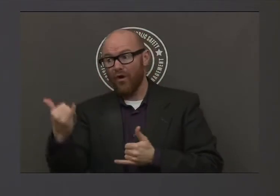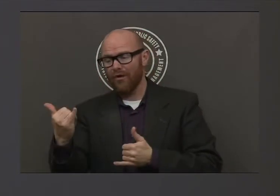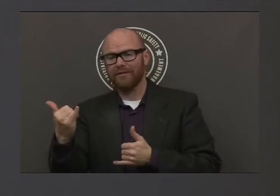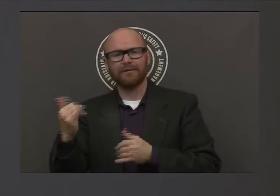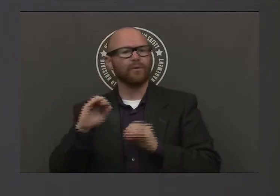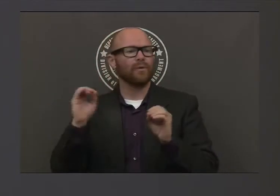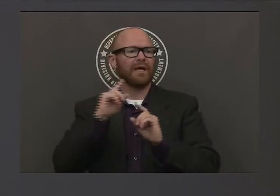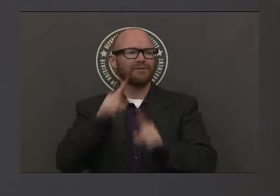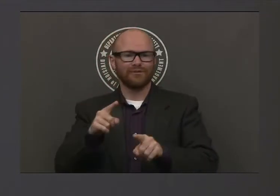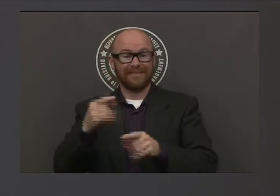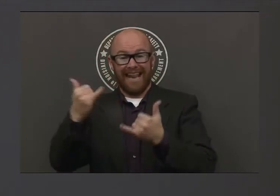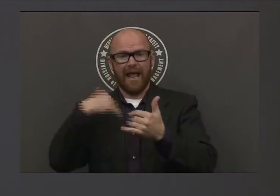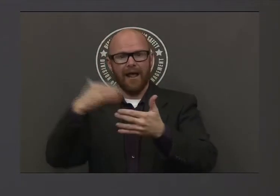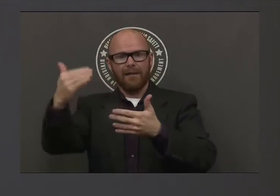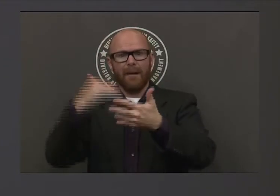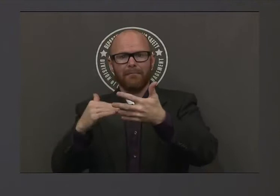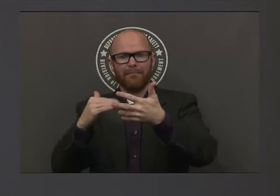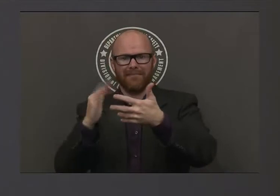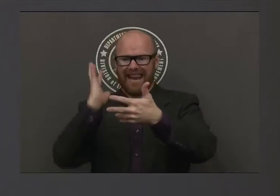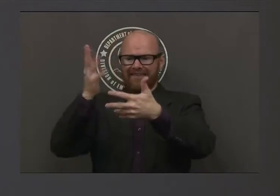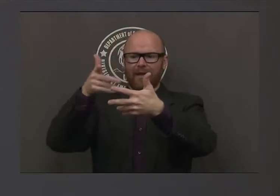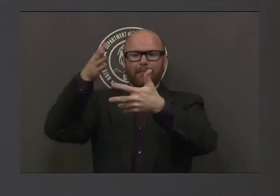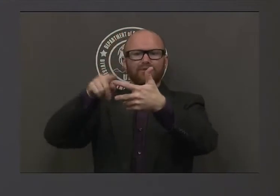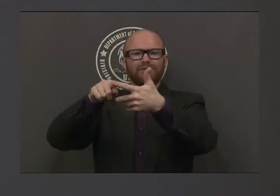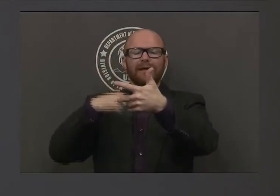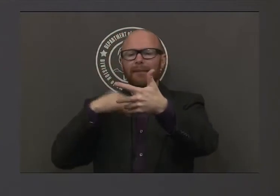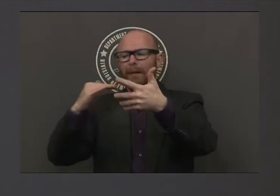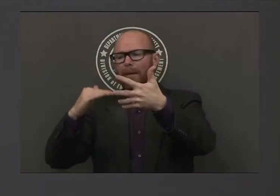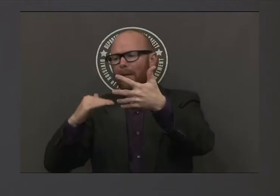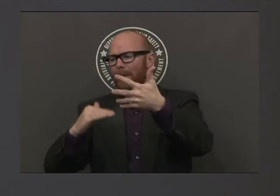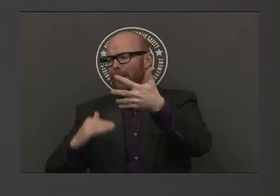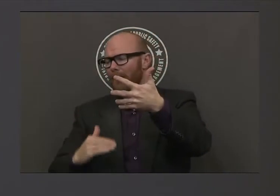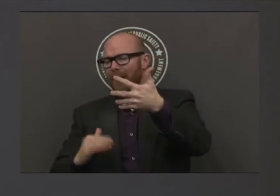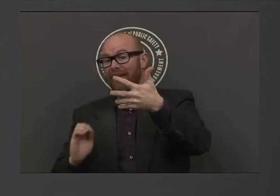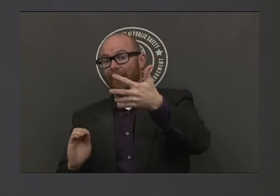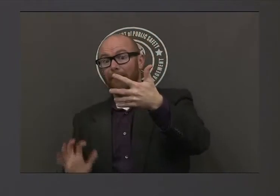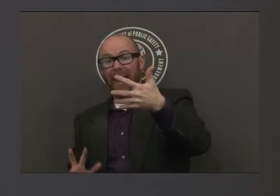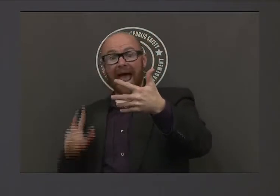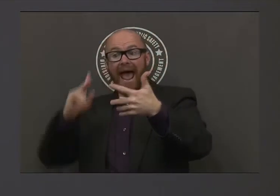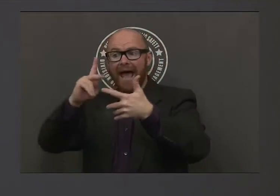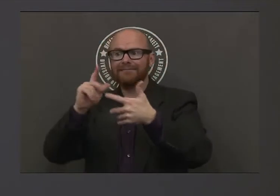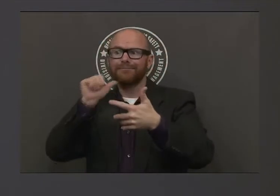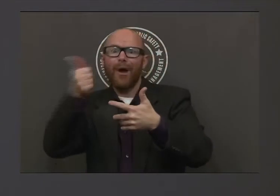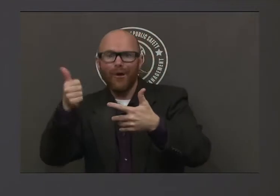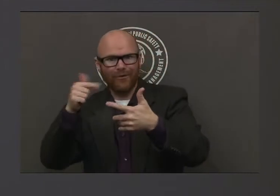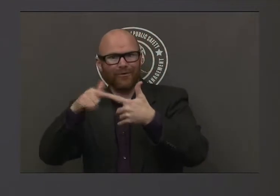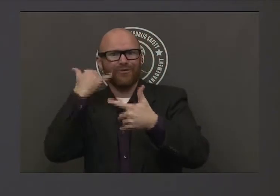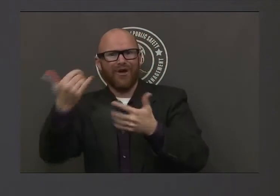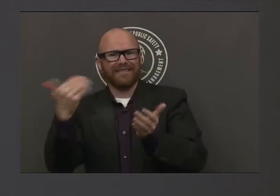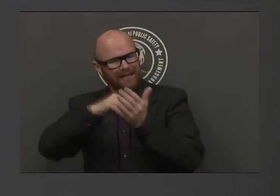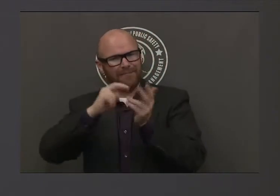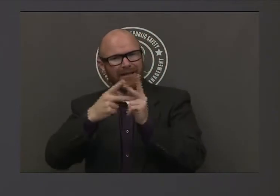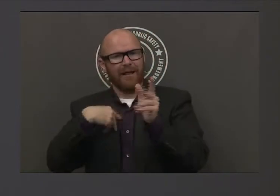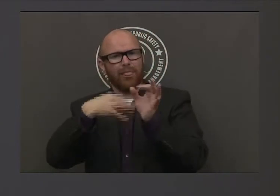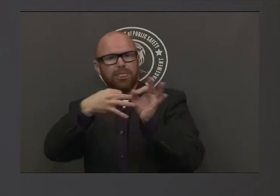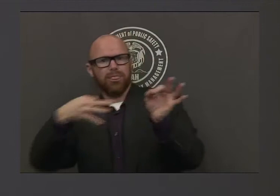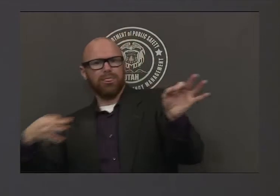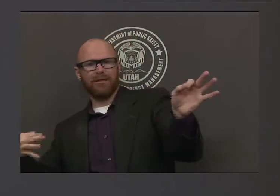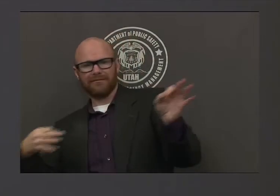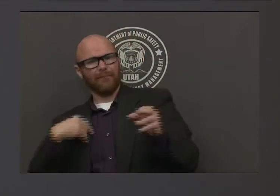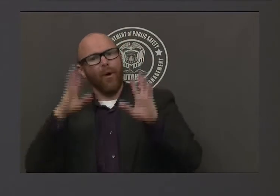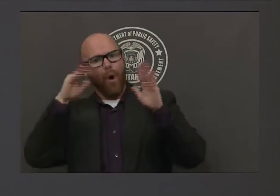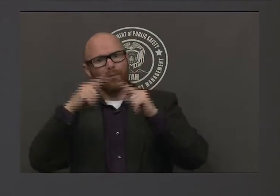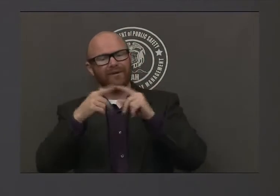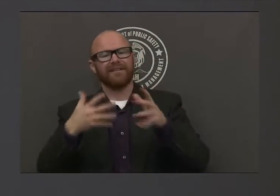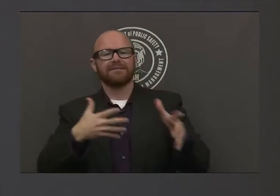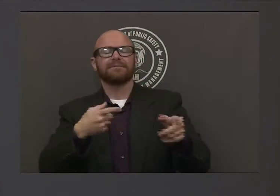that secure form on the link that's going to be in the text message is an opportunity for the person who tested positive to put in all the information for their close